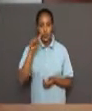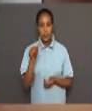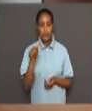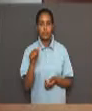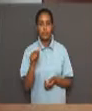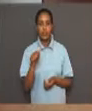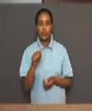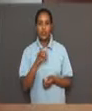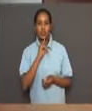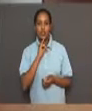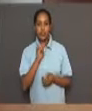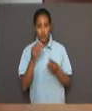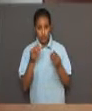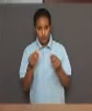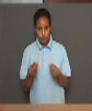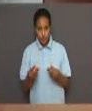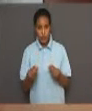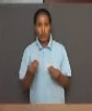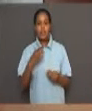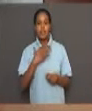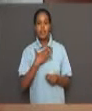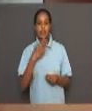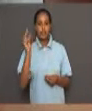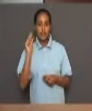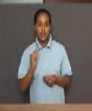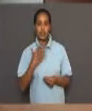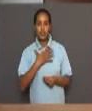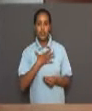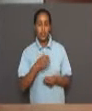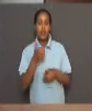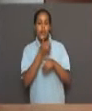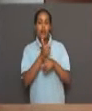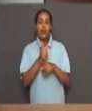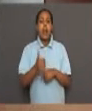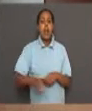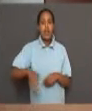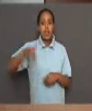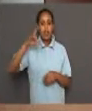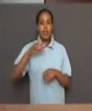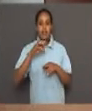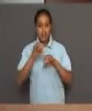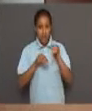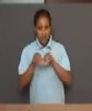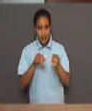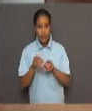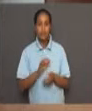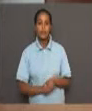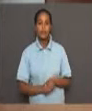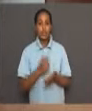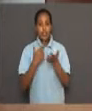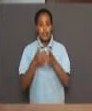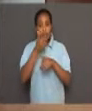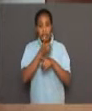Sodium is a soft, silvery white metal that is highly reactive.